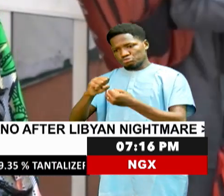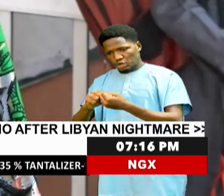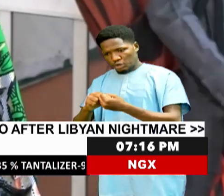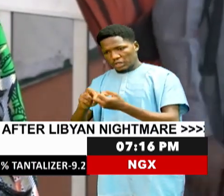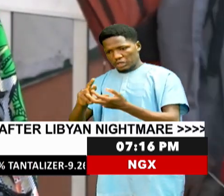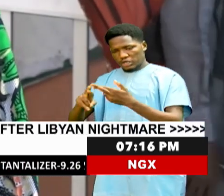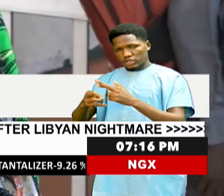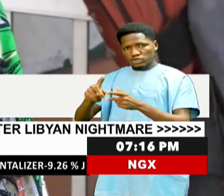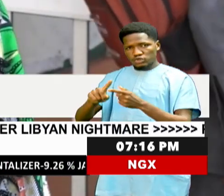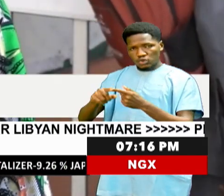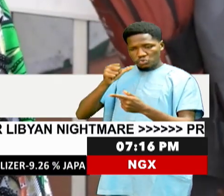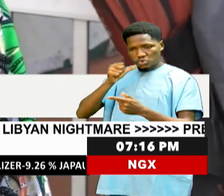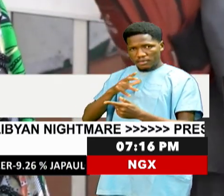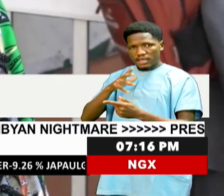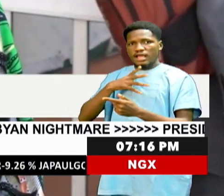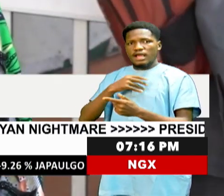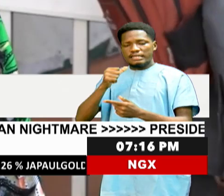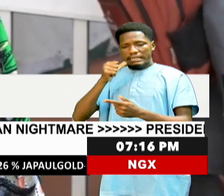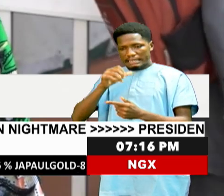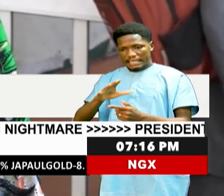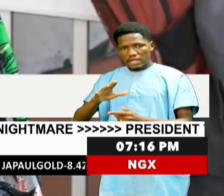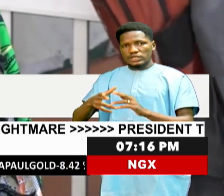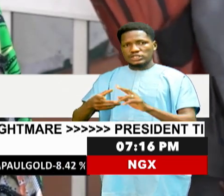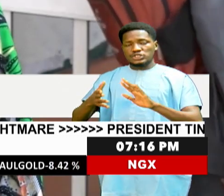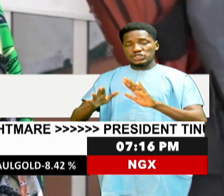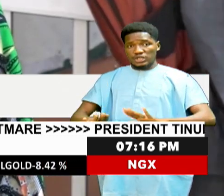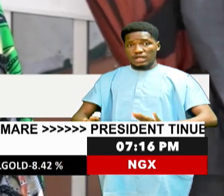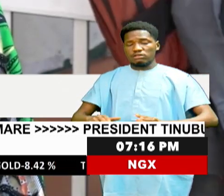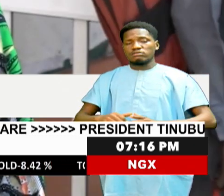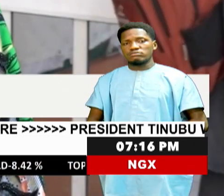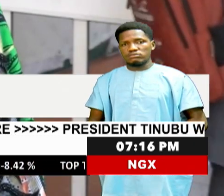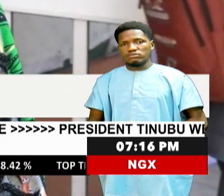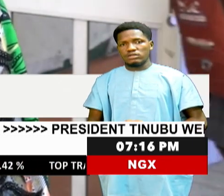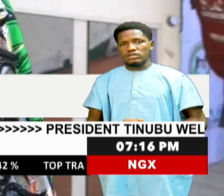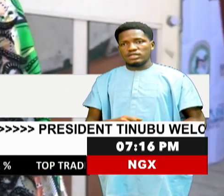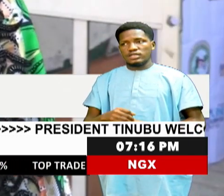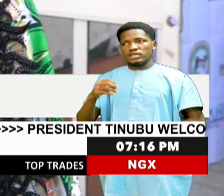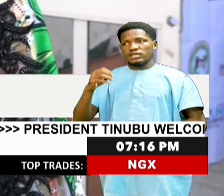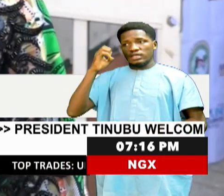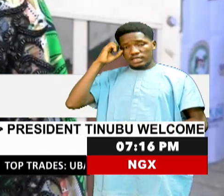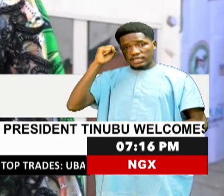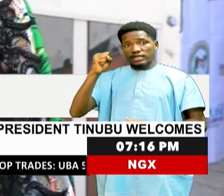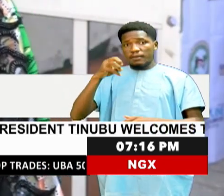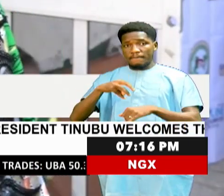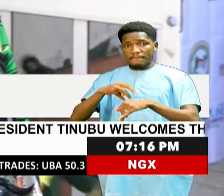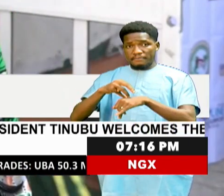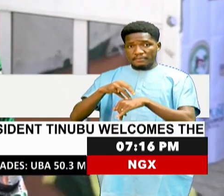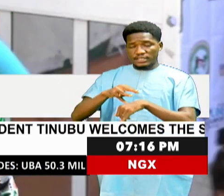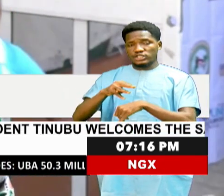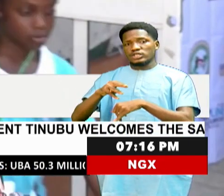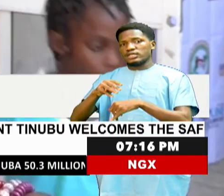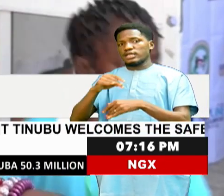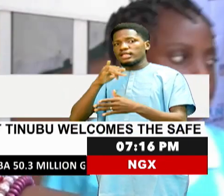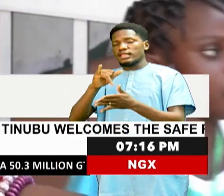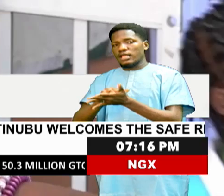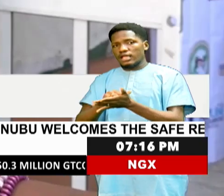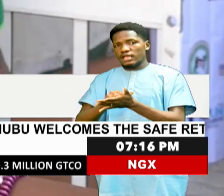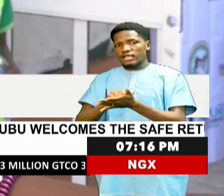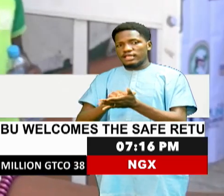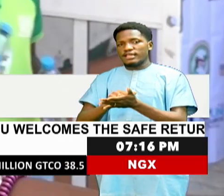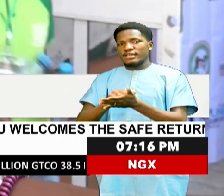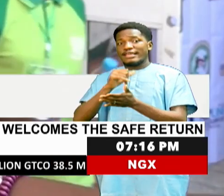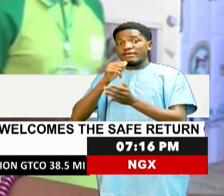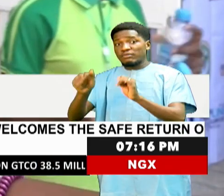and the girl child, and his message to them is that impossibilities should cease in their